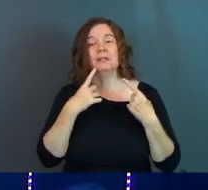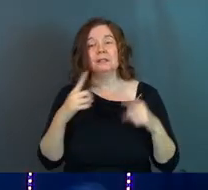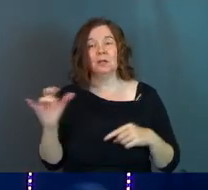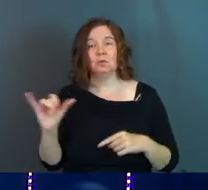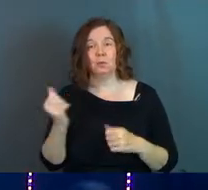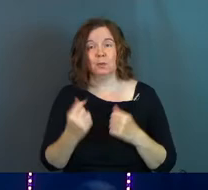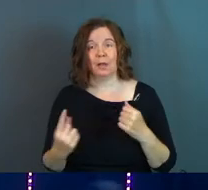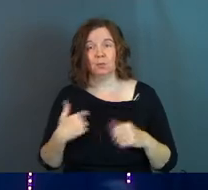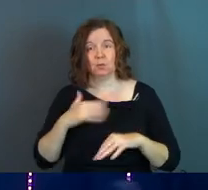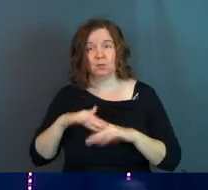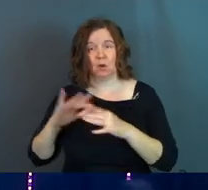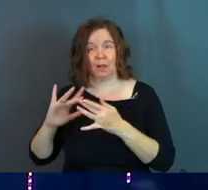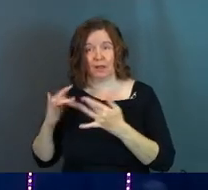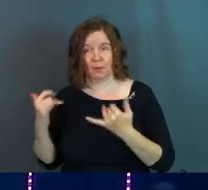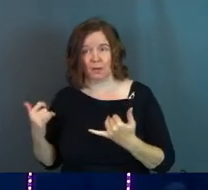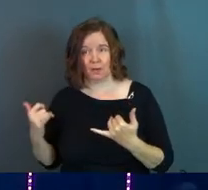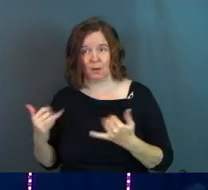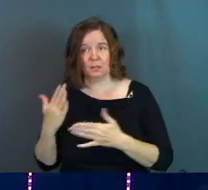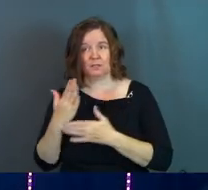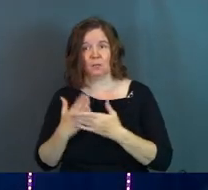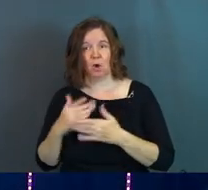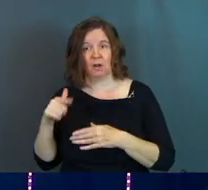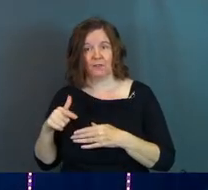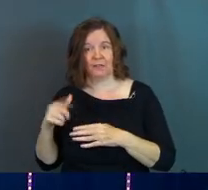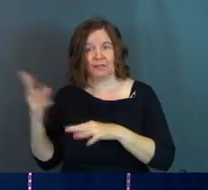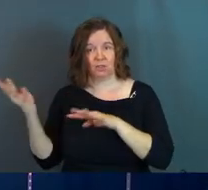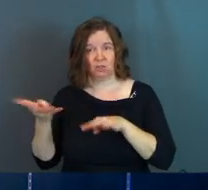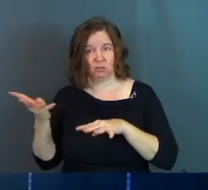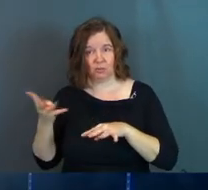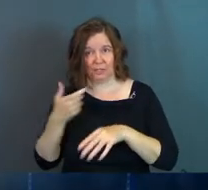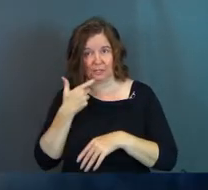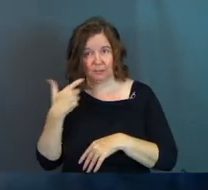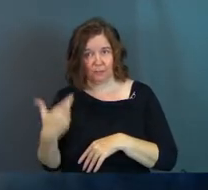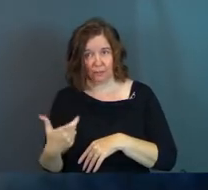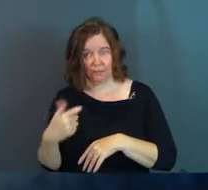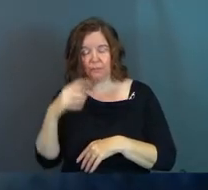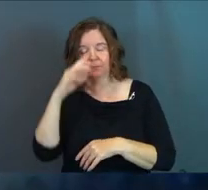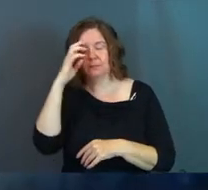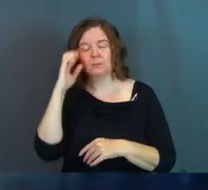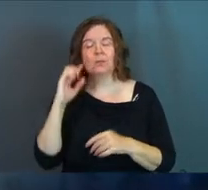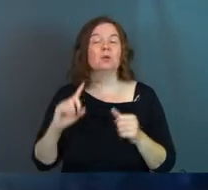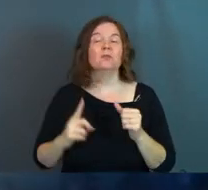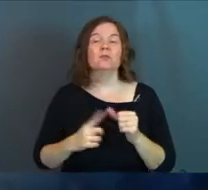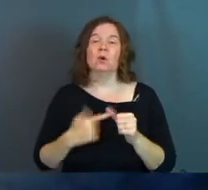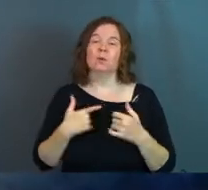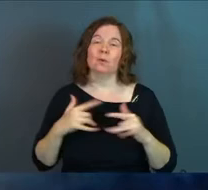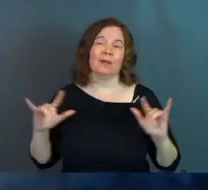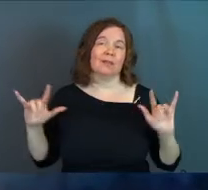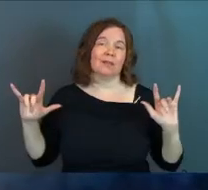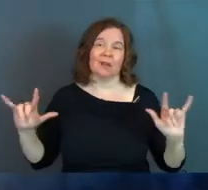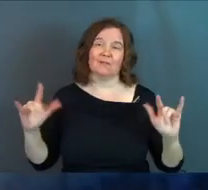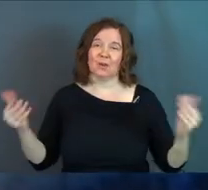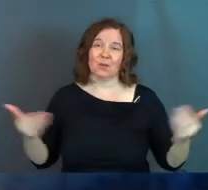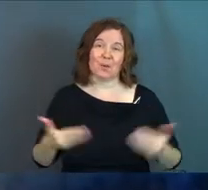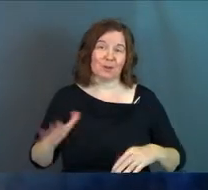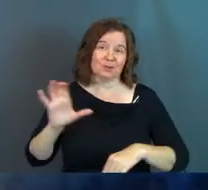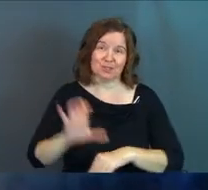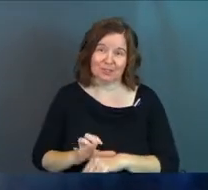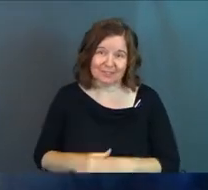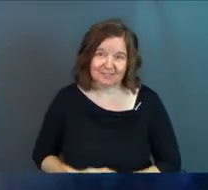to everybody who's online right now as part of this stream, first off, we love you and welcome to